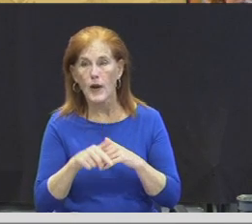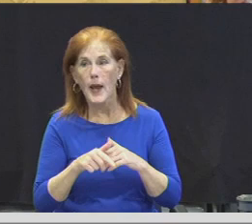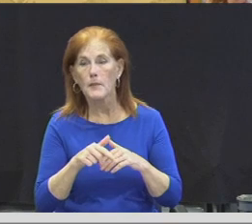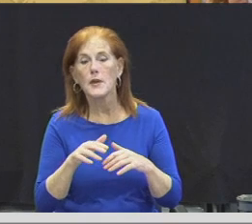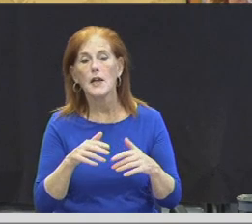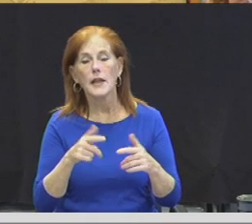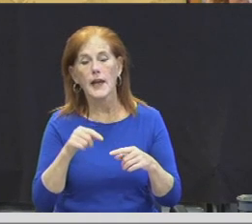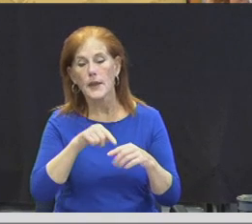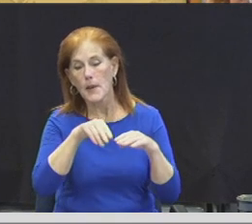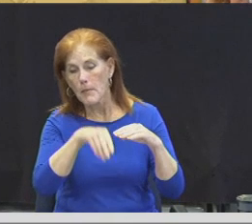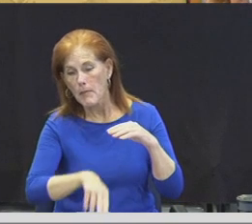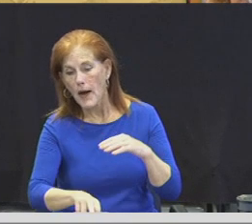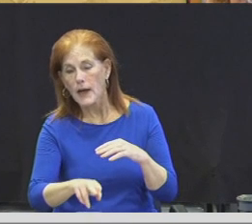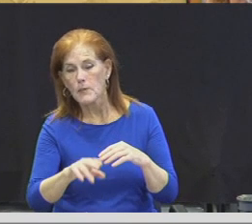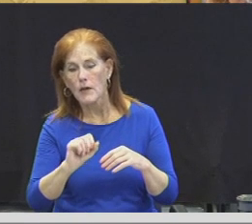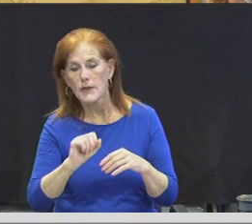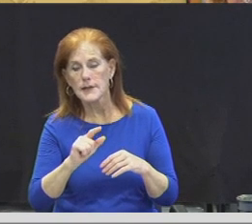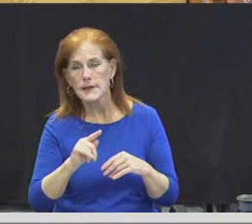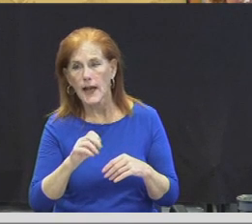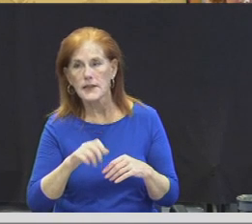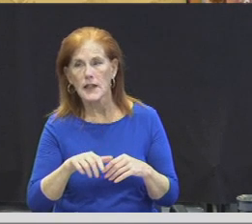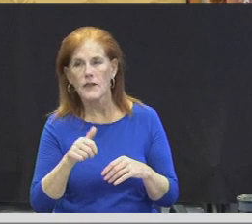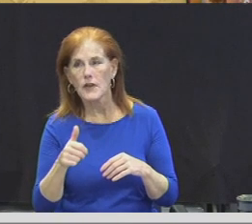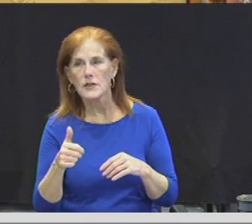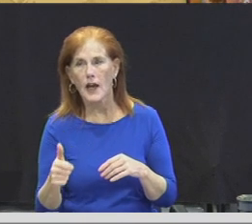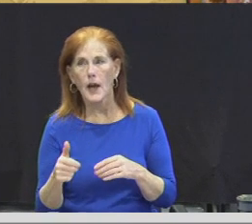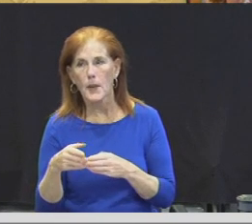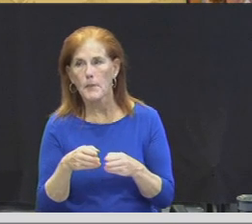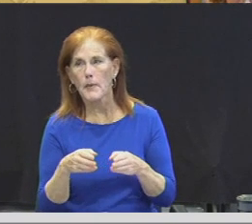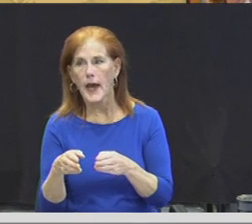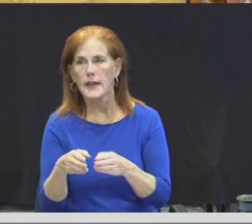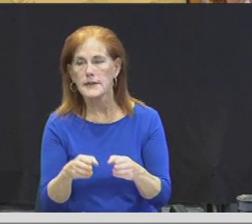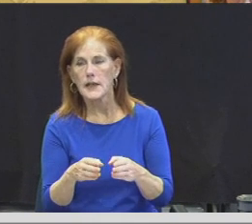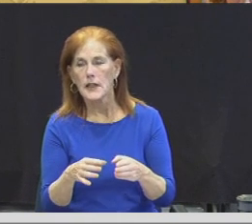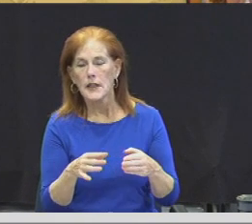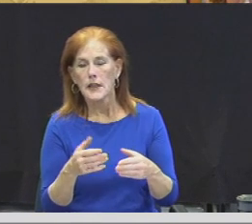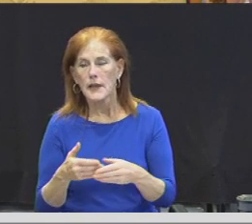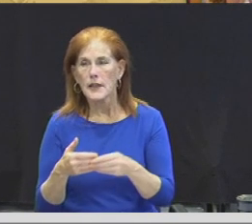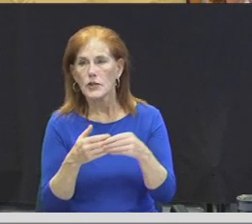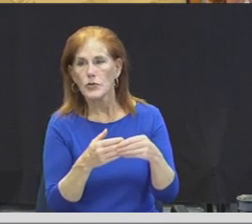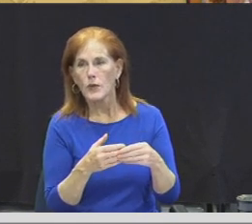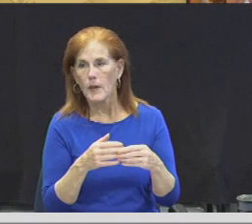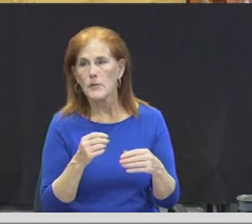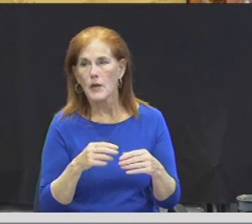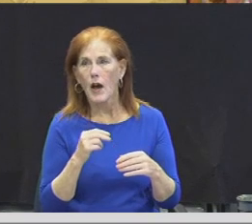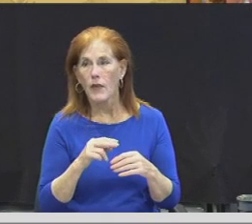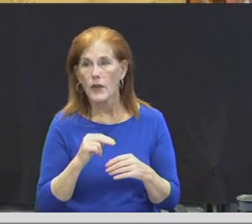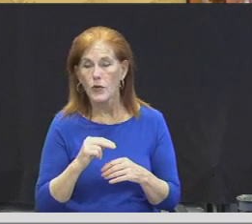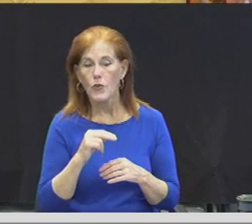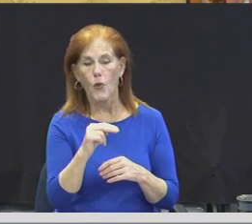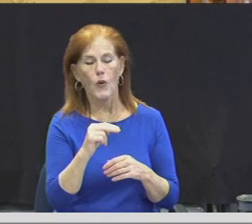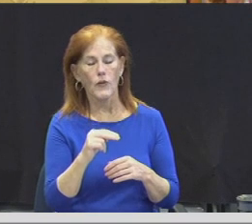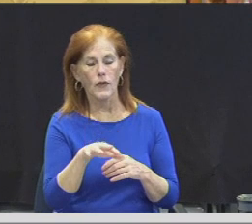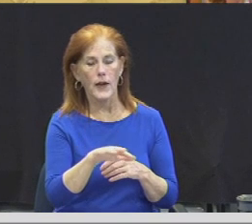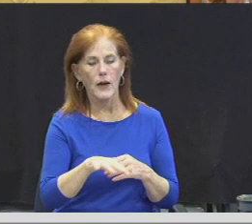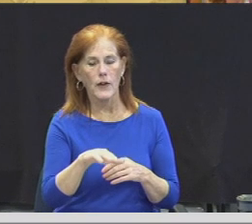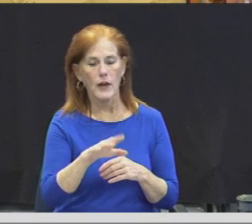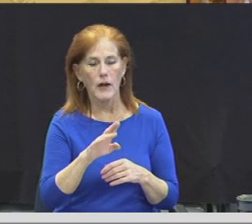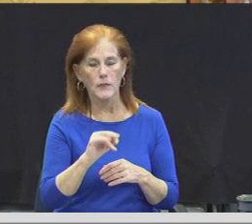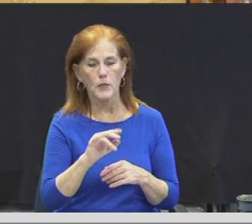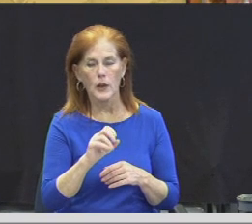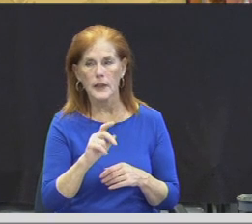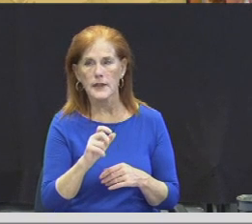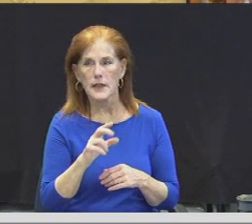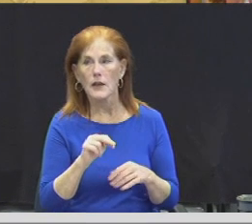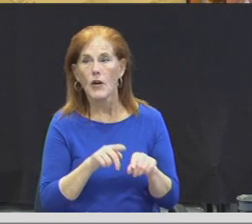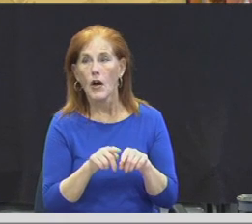of the slides. And then there's a series of other paths that take you up to get into this access on the north side of the Burlington. Similarly,